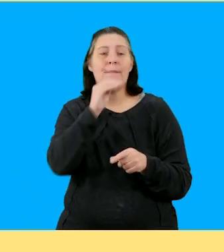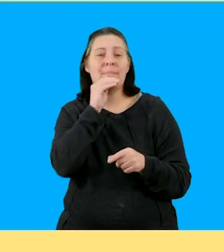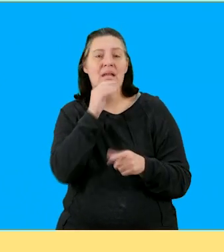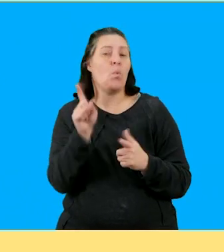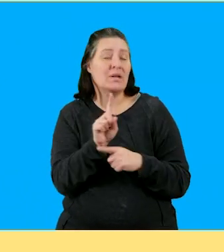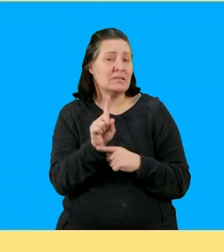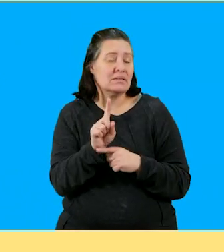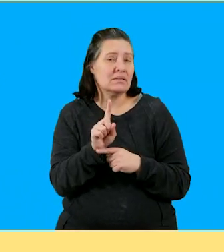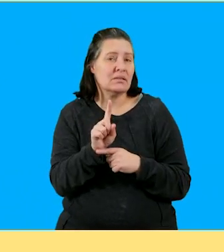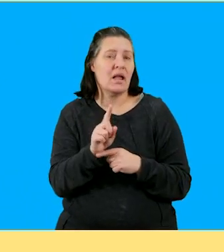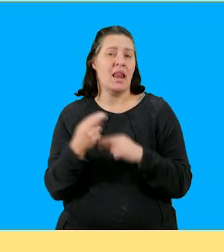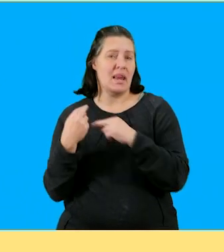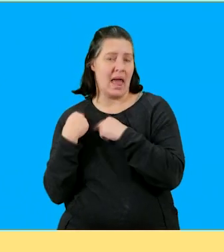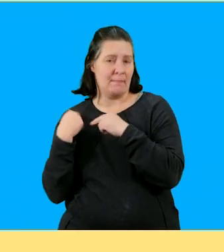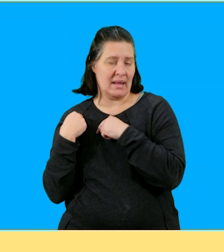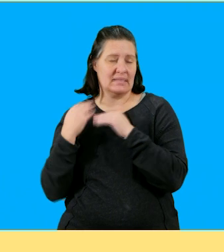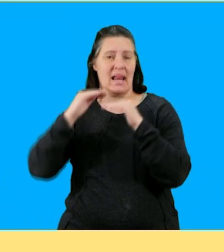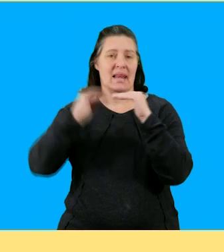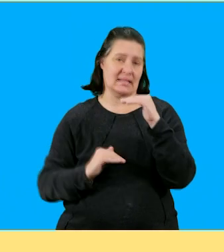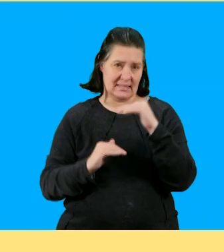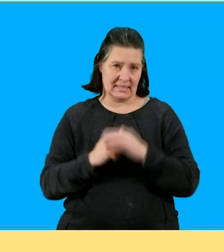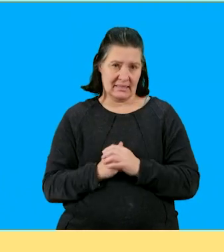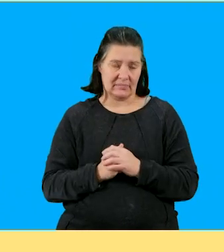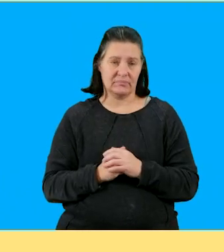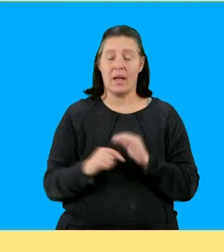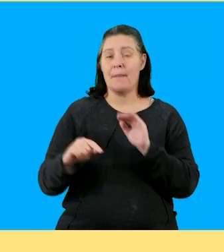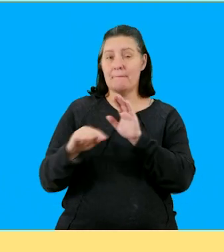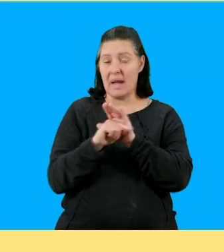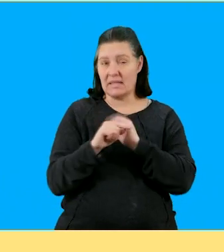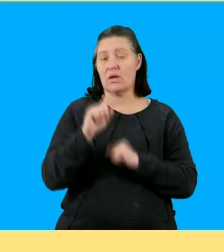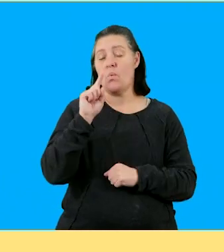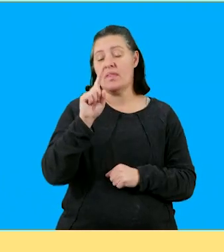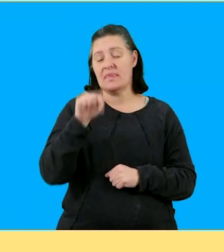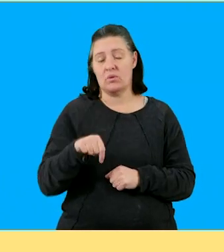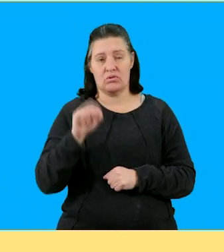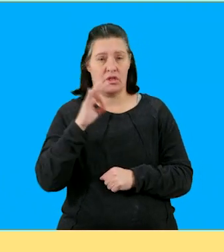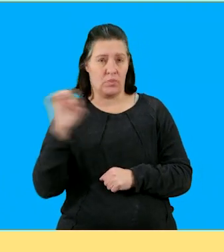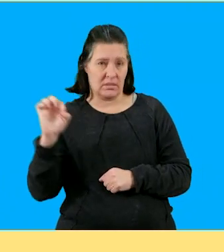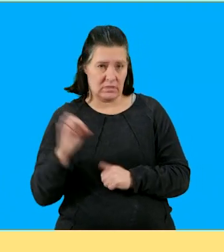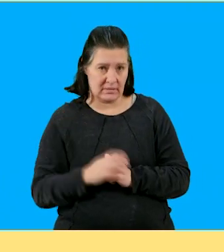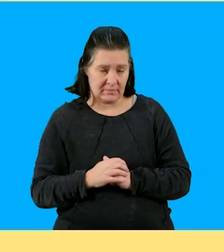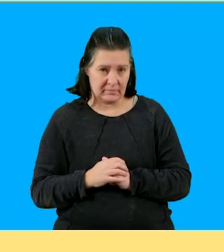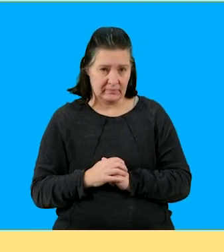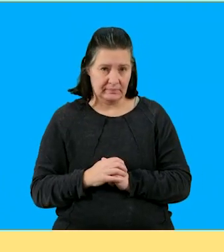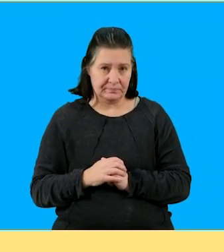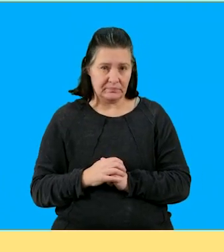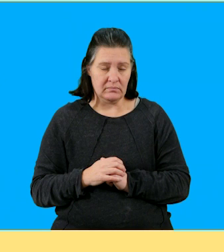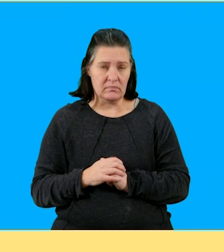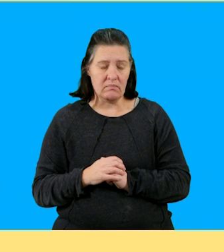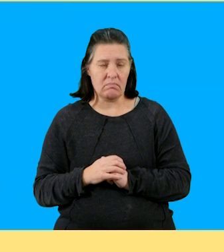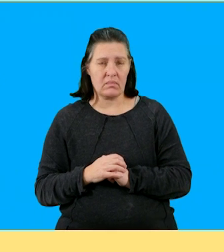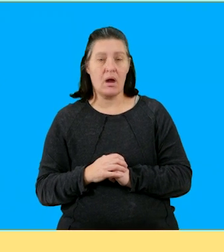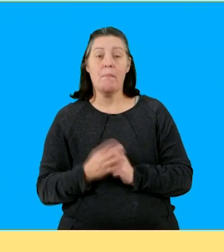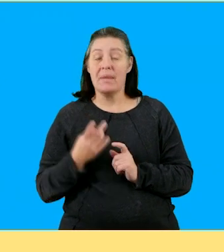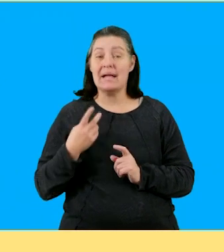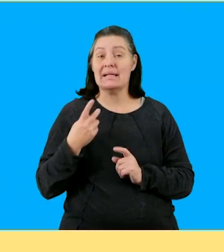I'm decreasing my liability. So I'll come here, it's minus 1,300. And when I